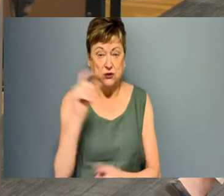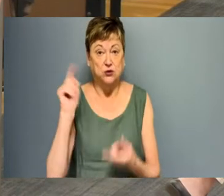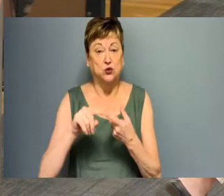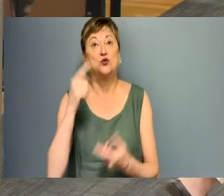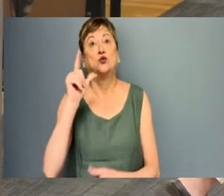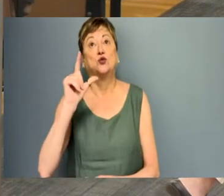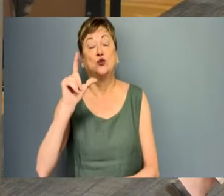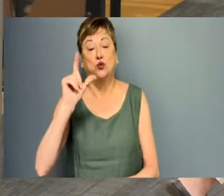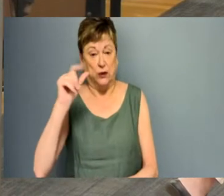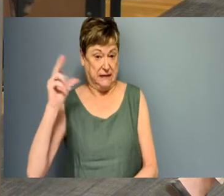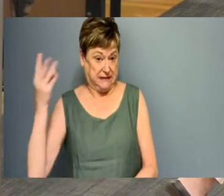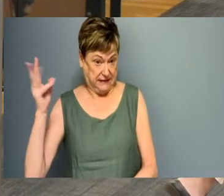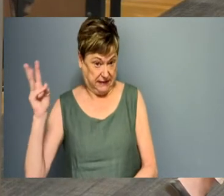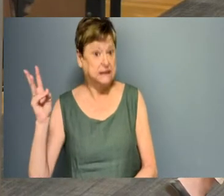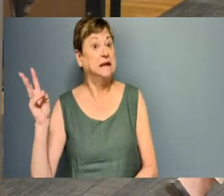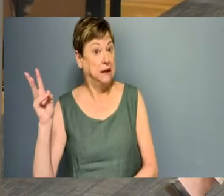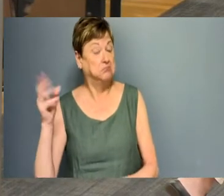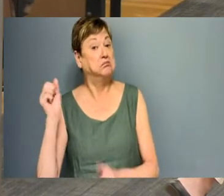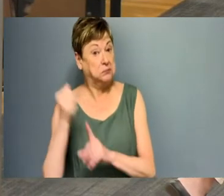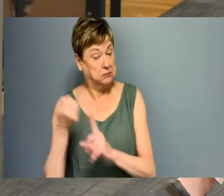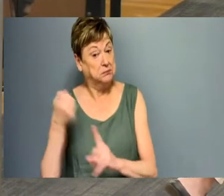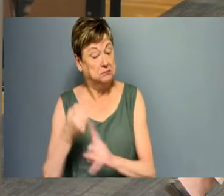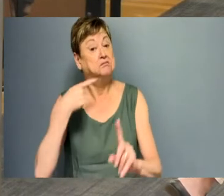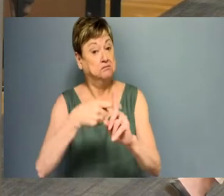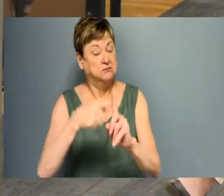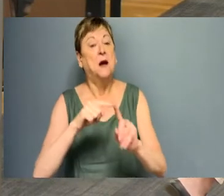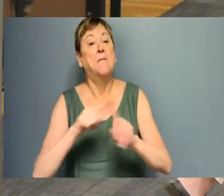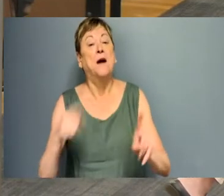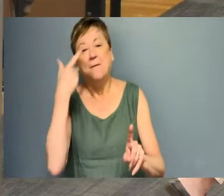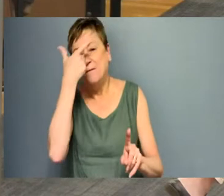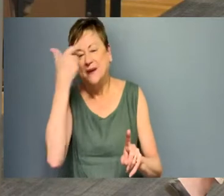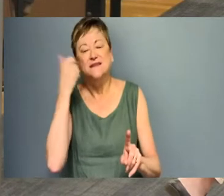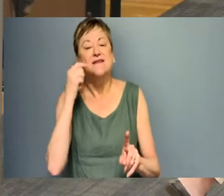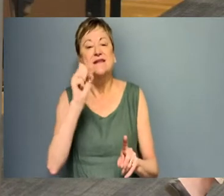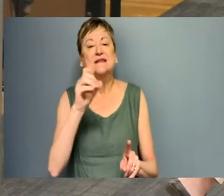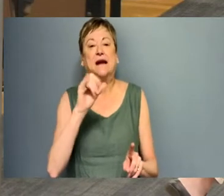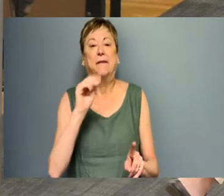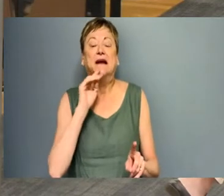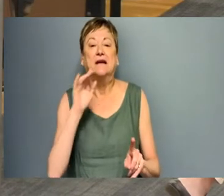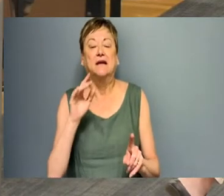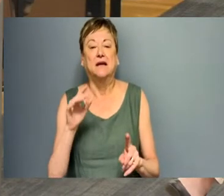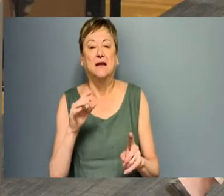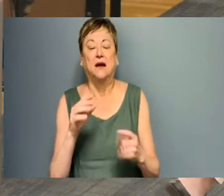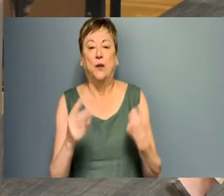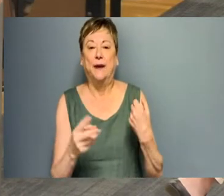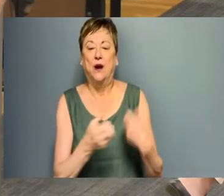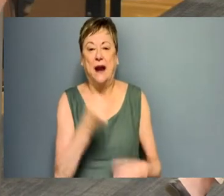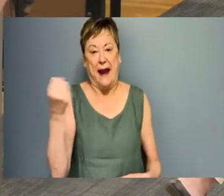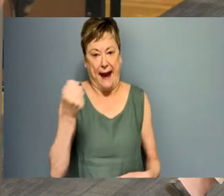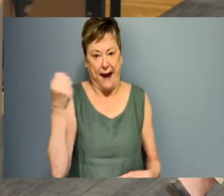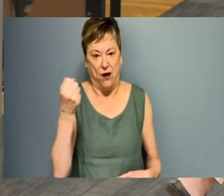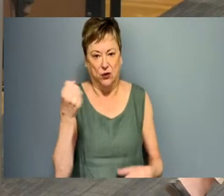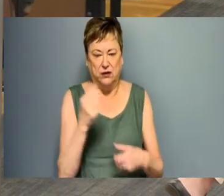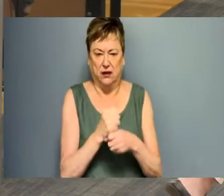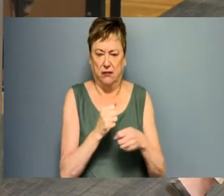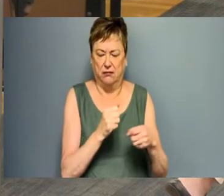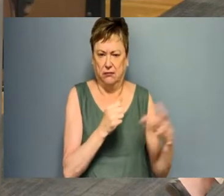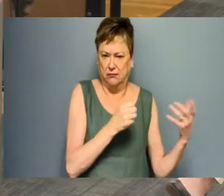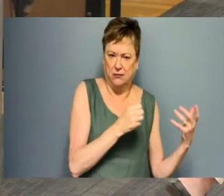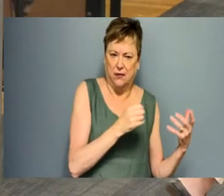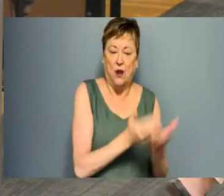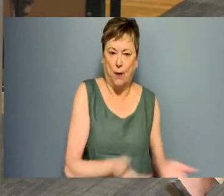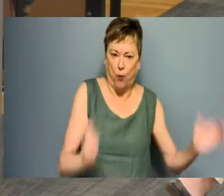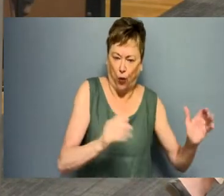but because of the legacy sediments that were being stored within the conservation pool and then kind of